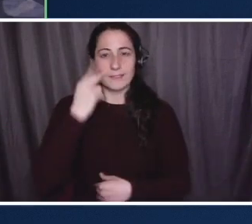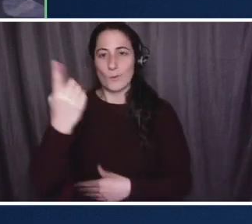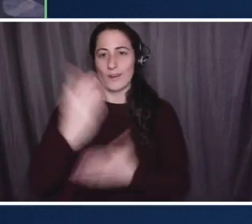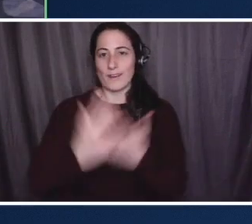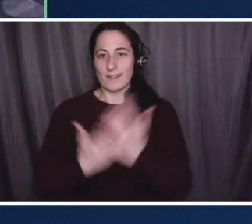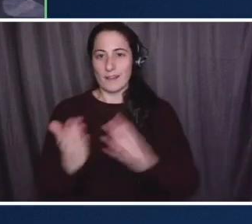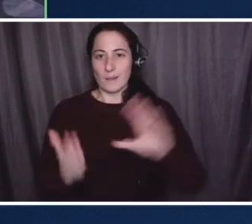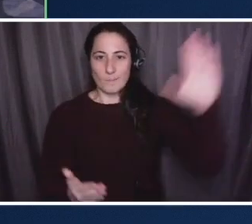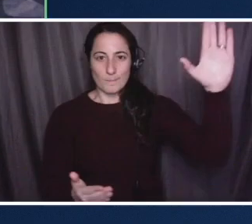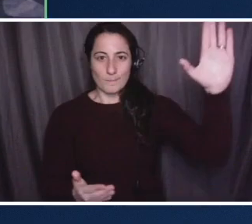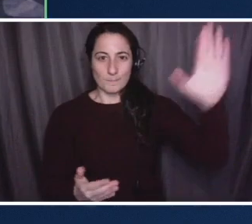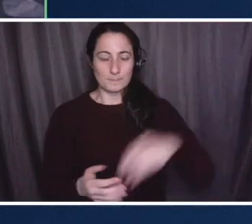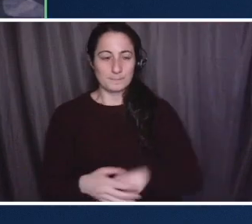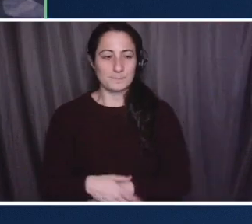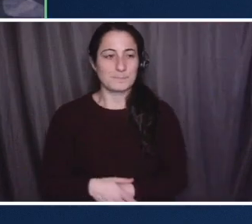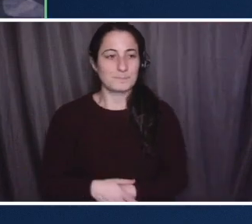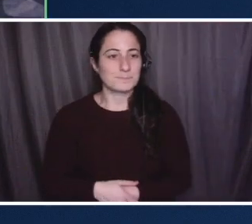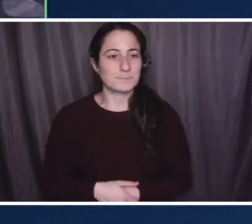center of the room.